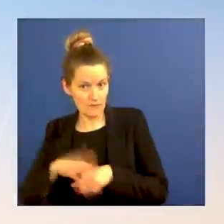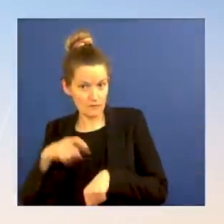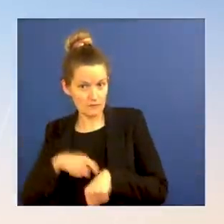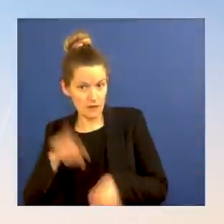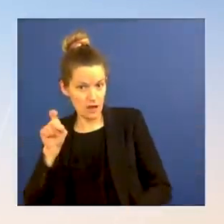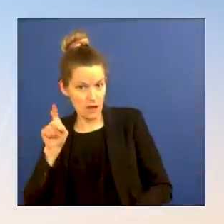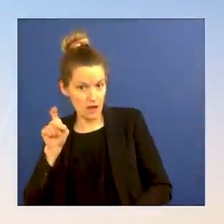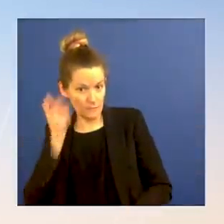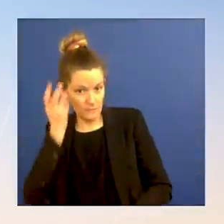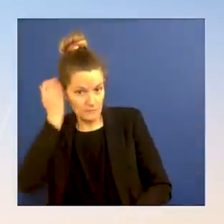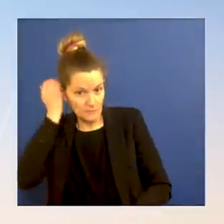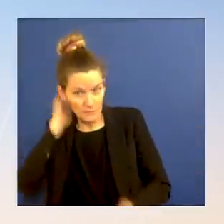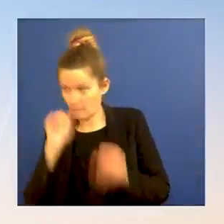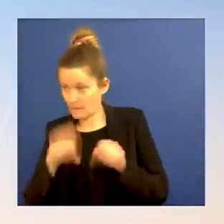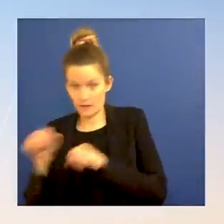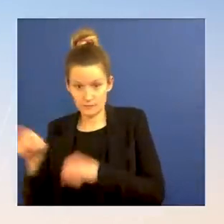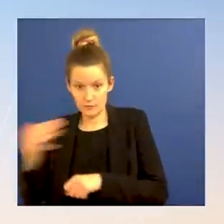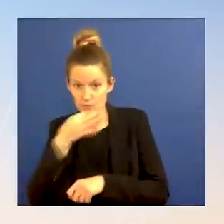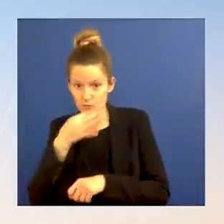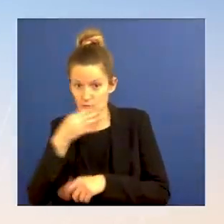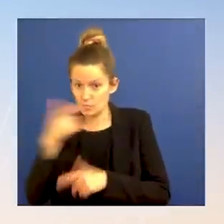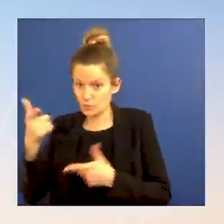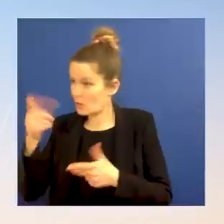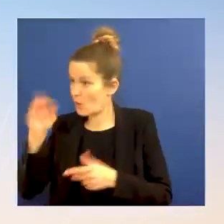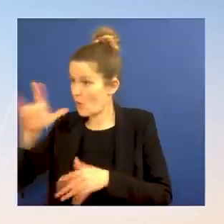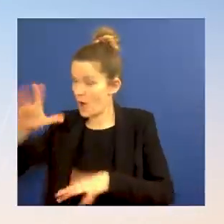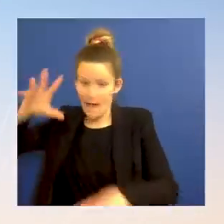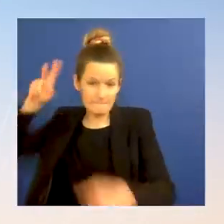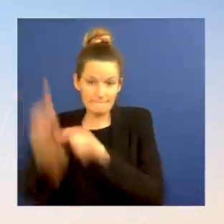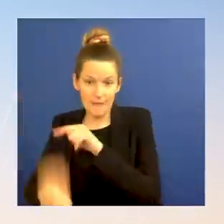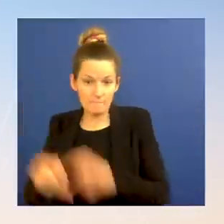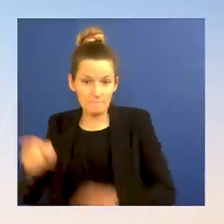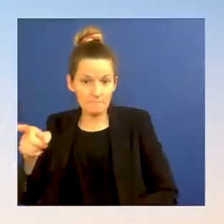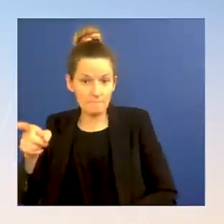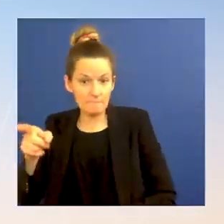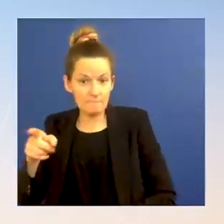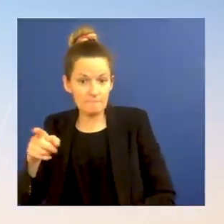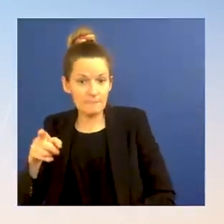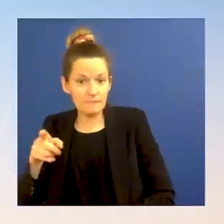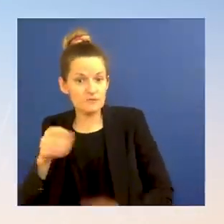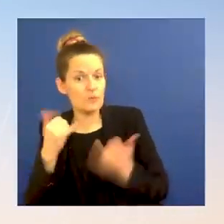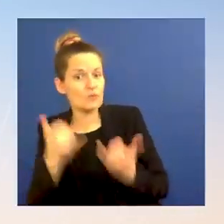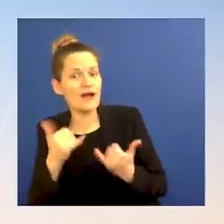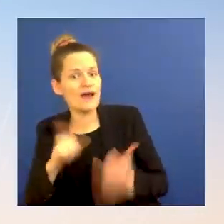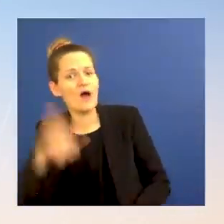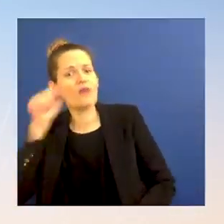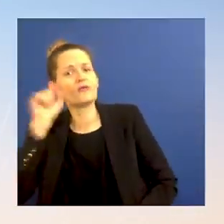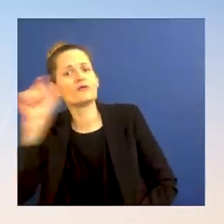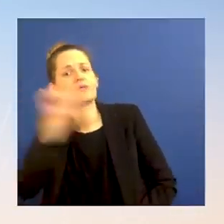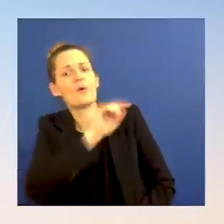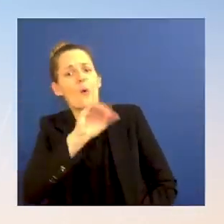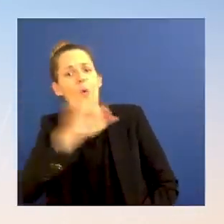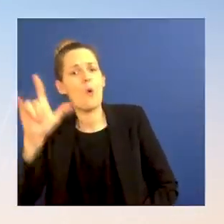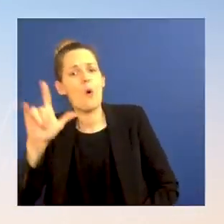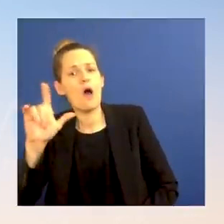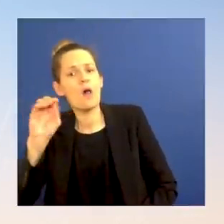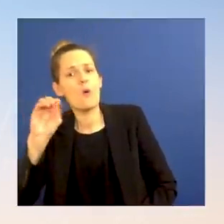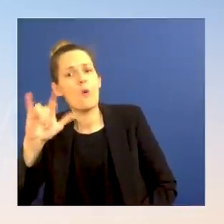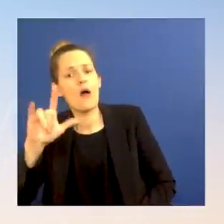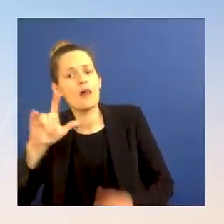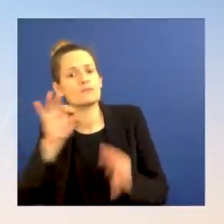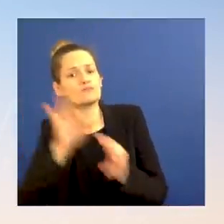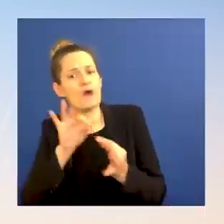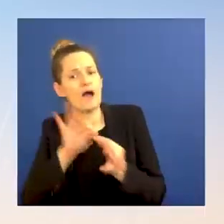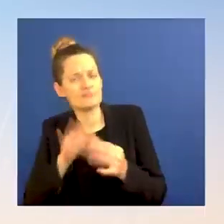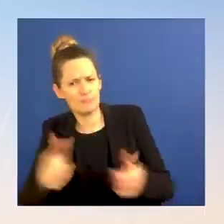the ensuing prices are all going up anyway. So you're not really losing that much by banning Russian oil because nobody's really buying